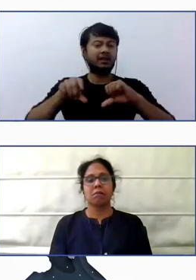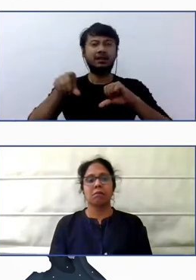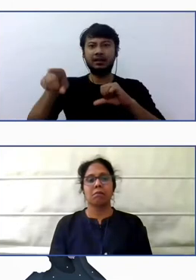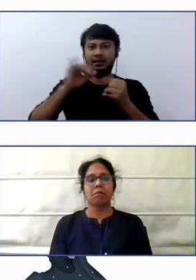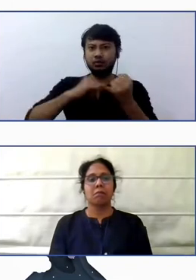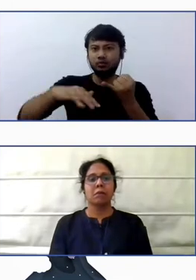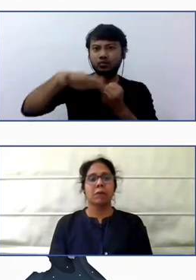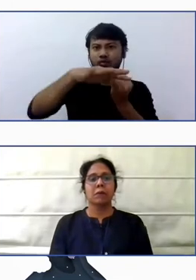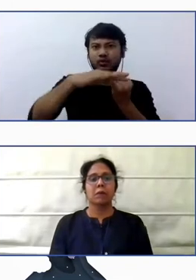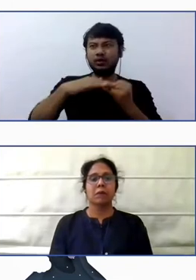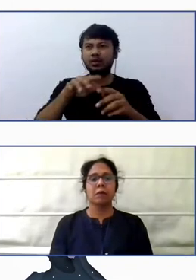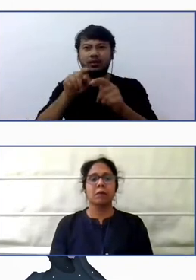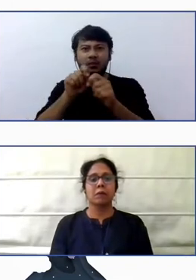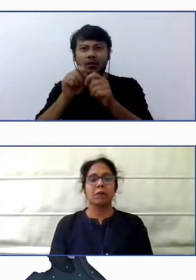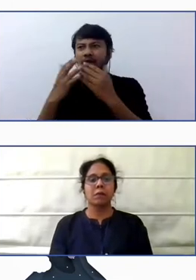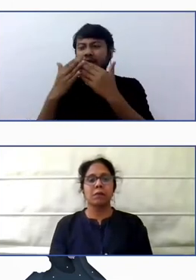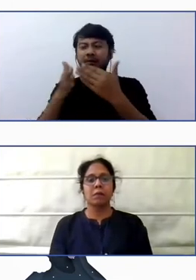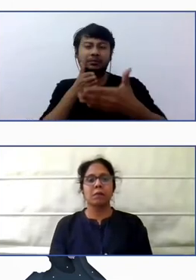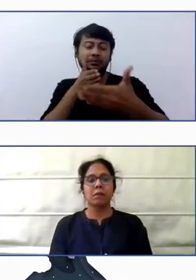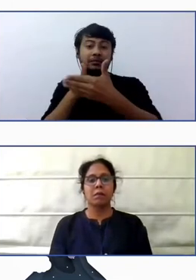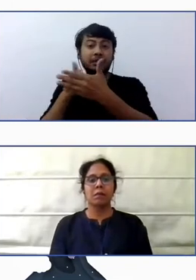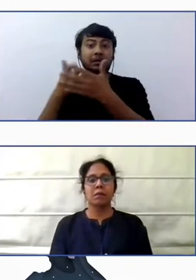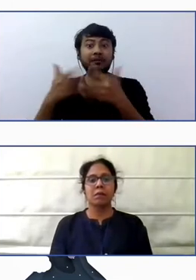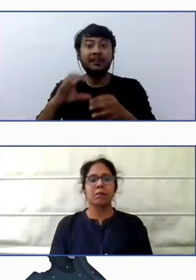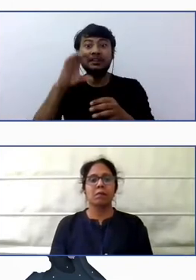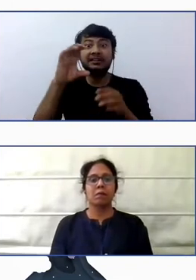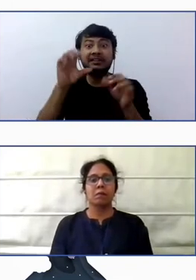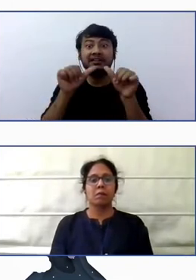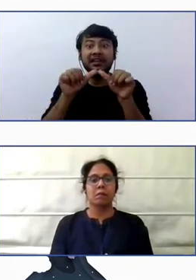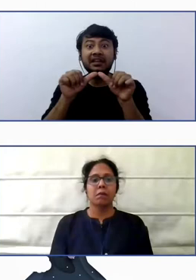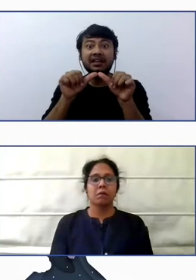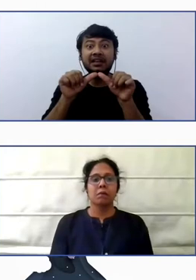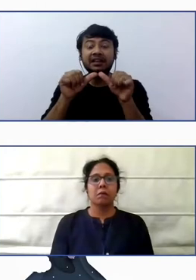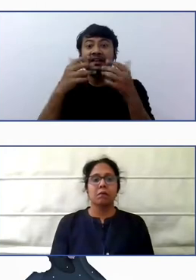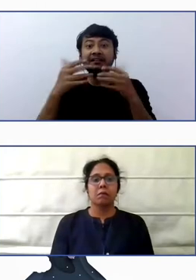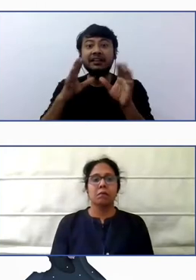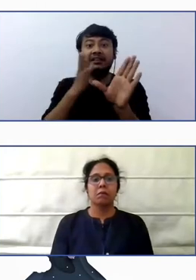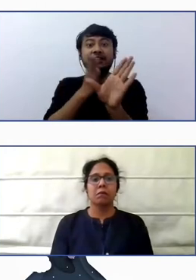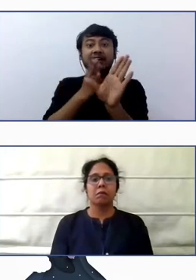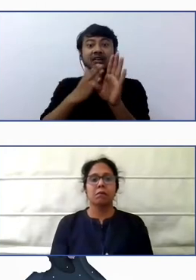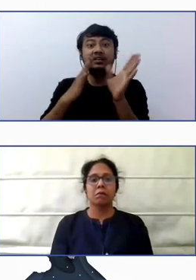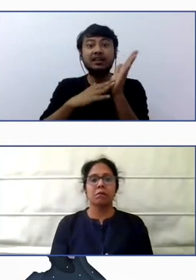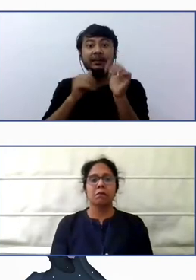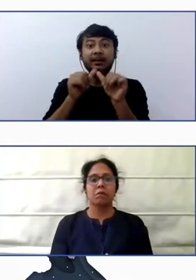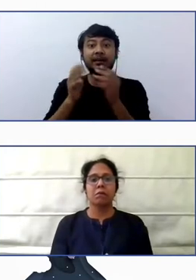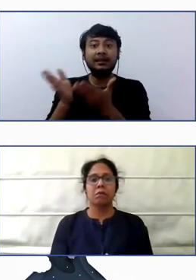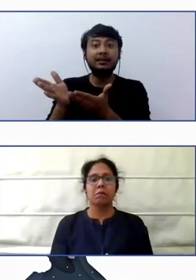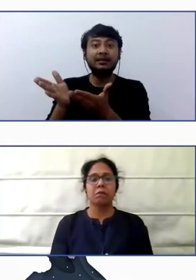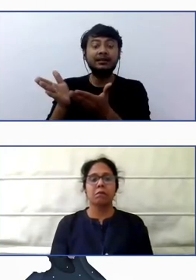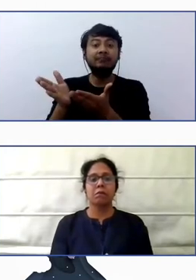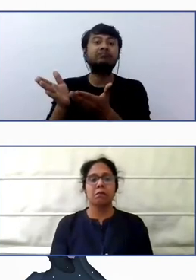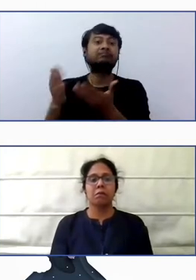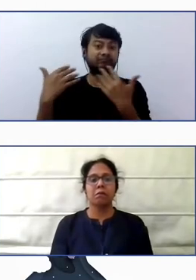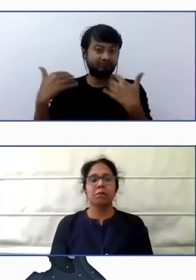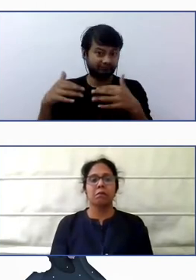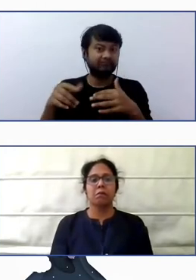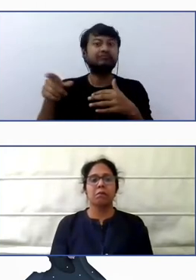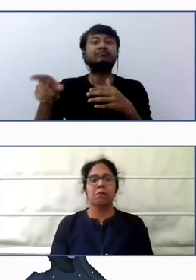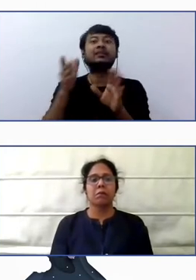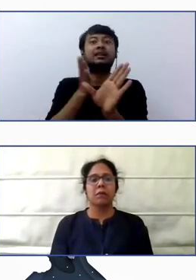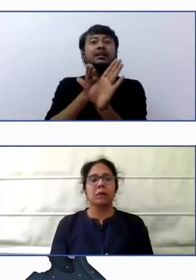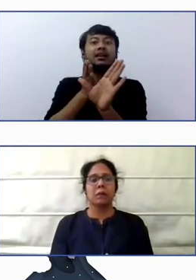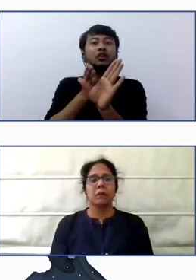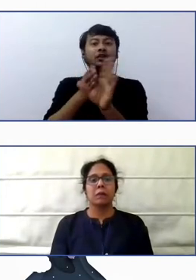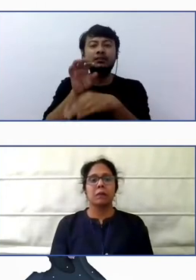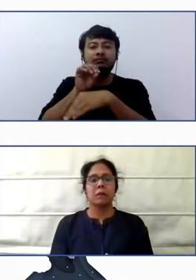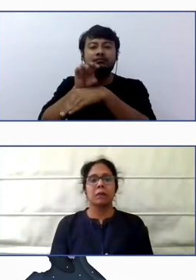chartered accountancy, cost accountancy, and had a master's degree in psychology. She started her career practicing and worked at Standard